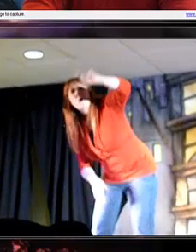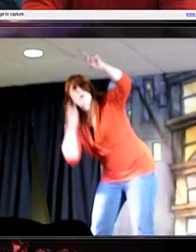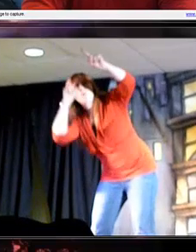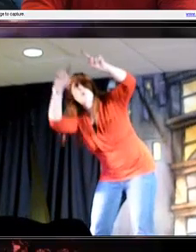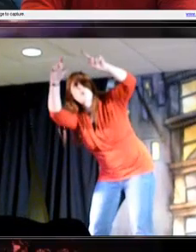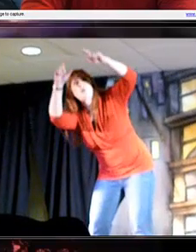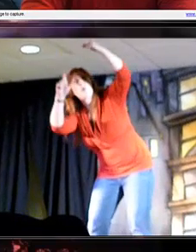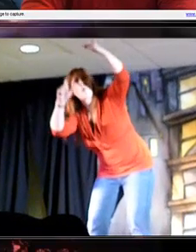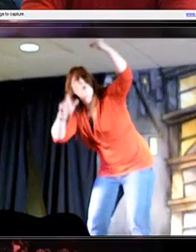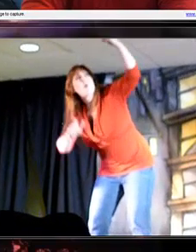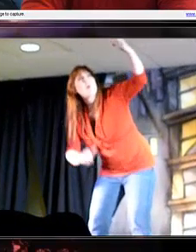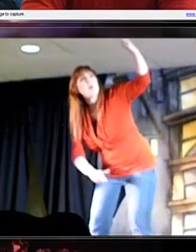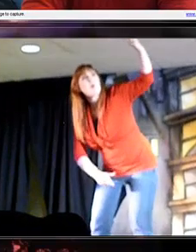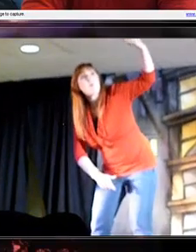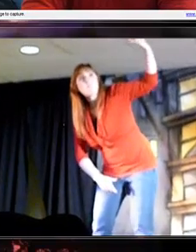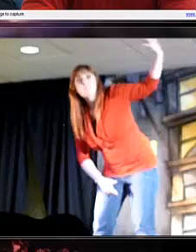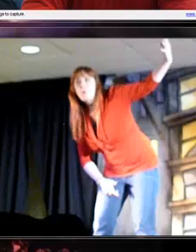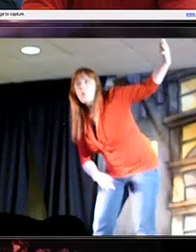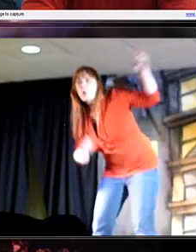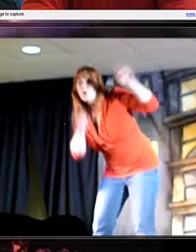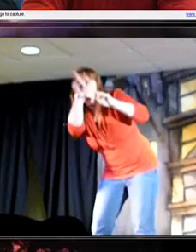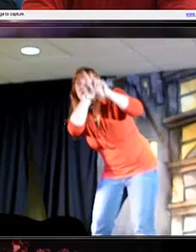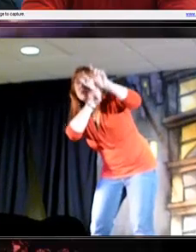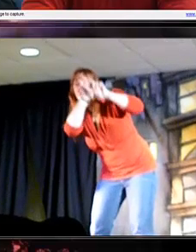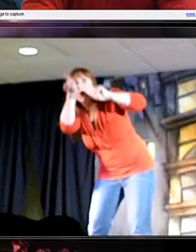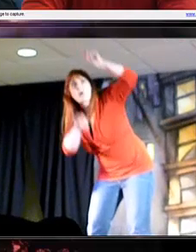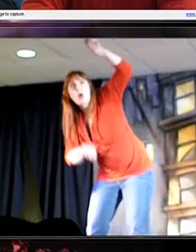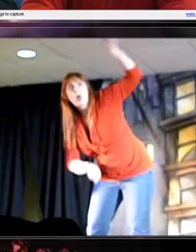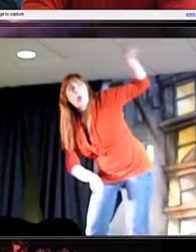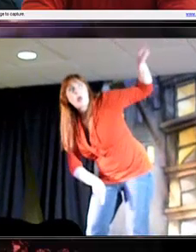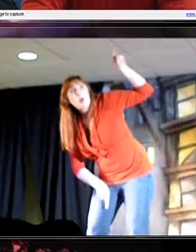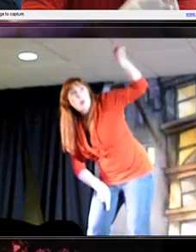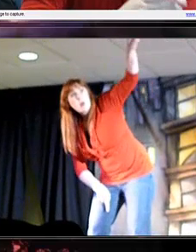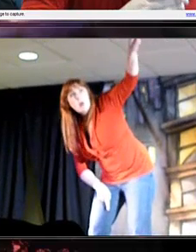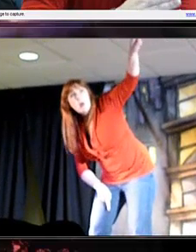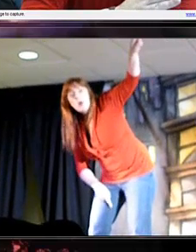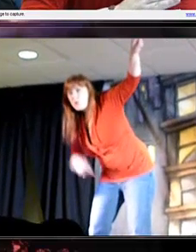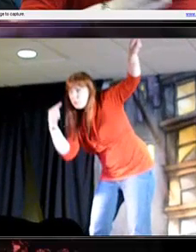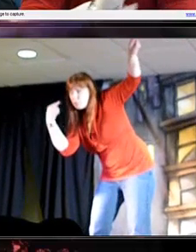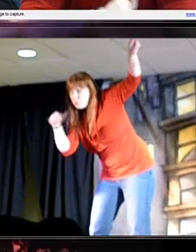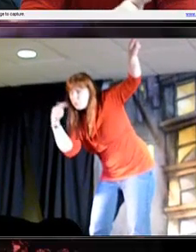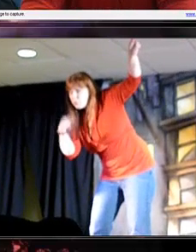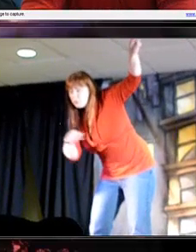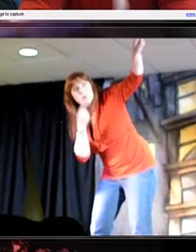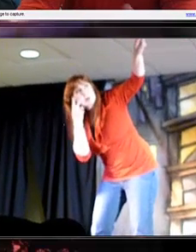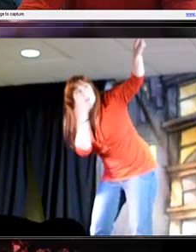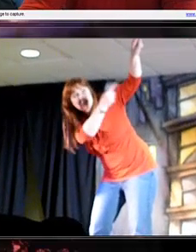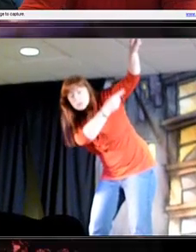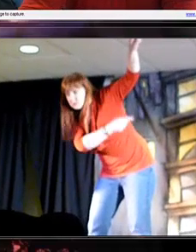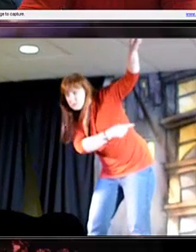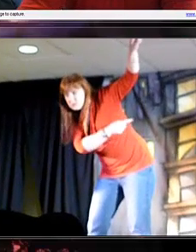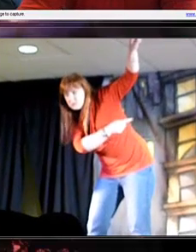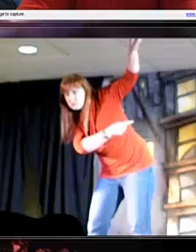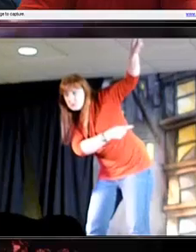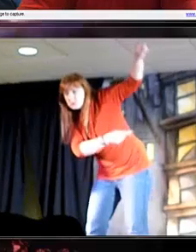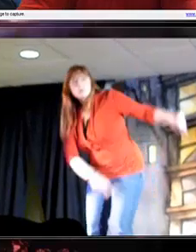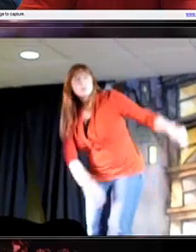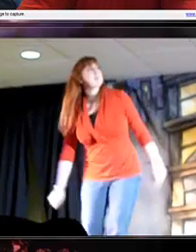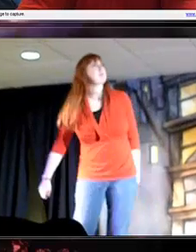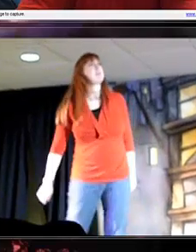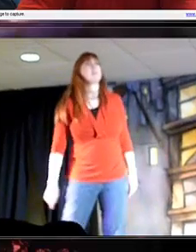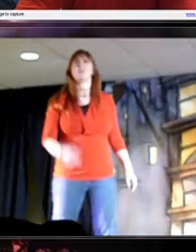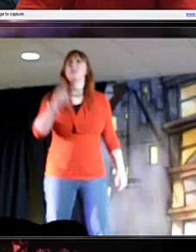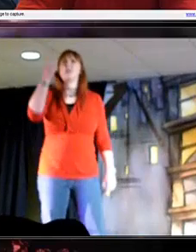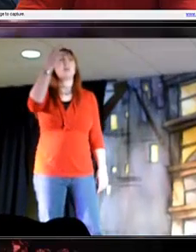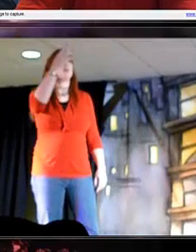The overall reactions were appropriate. It wasn't, it didn't need to be sped up or slowed down. So, but you